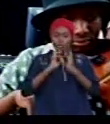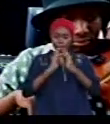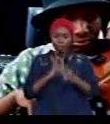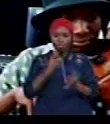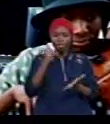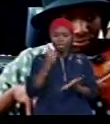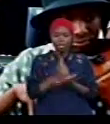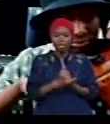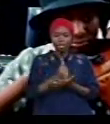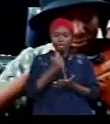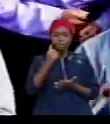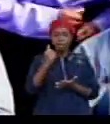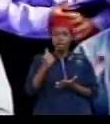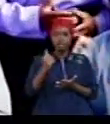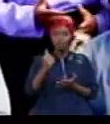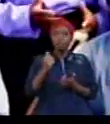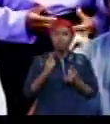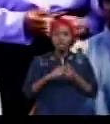Response to whatever he